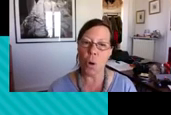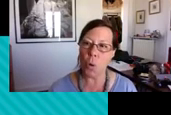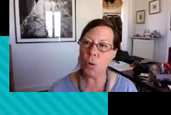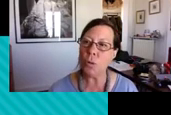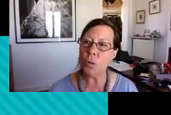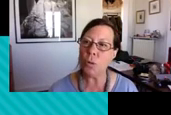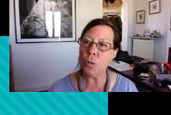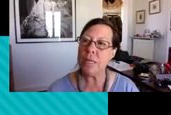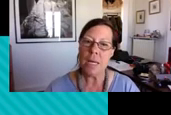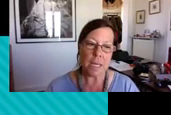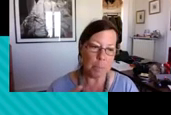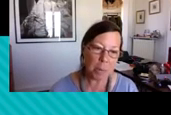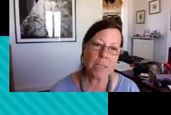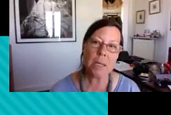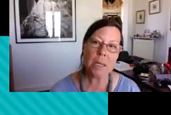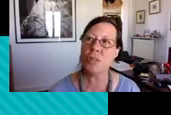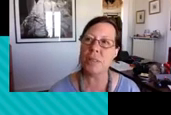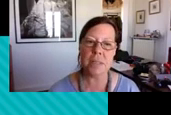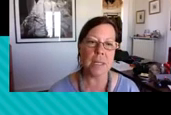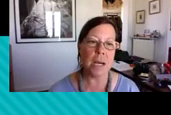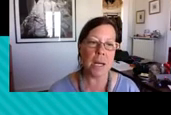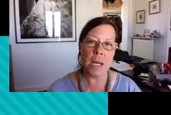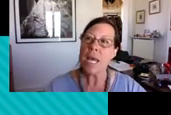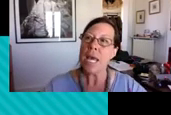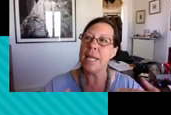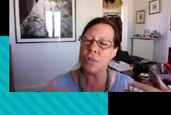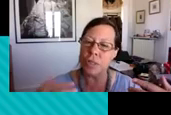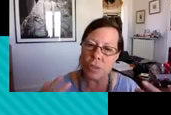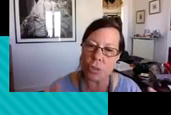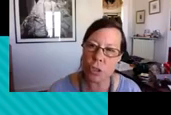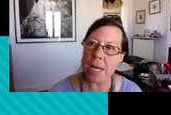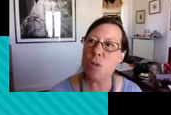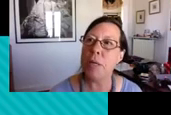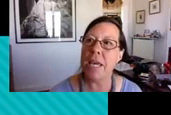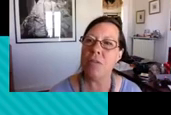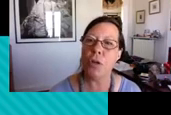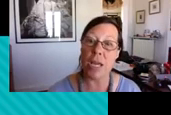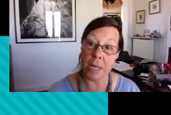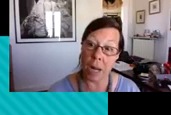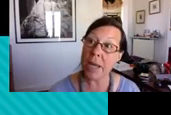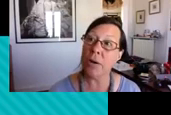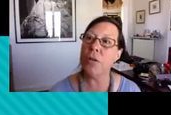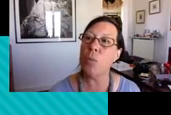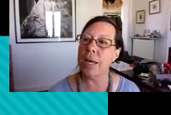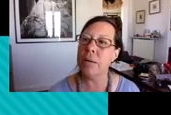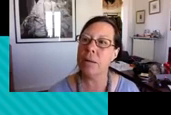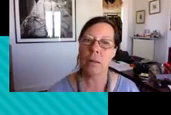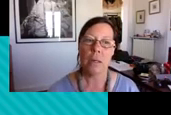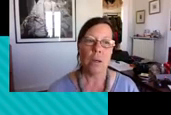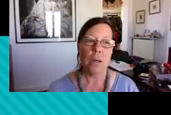takes hold in the public consciousness in Ghana and it starts to change behavior in an unhealthy